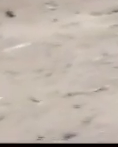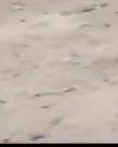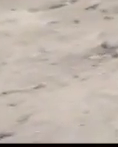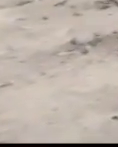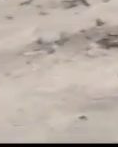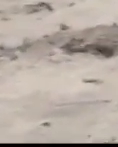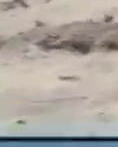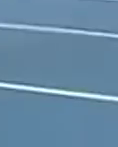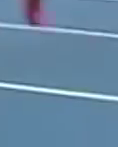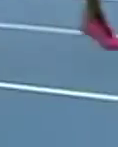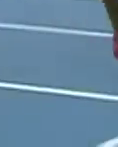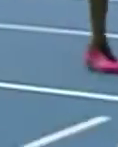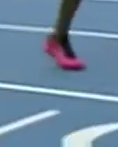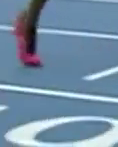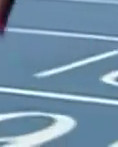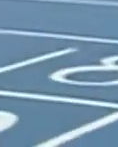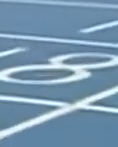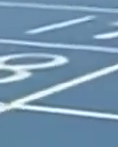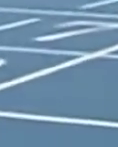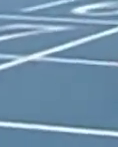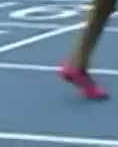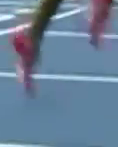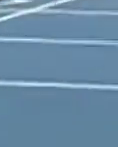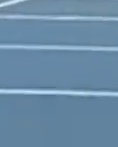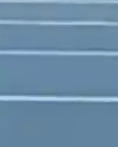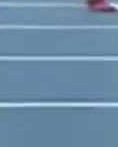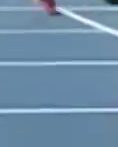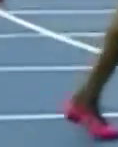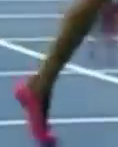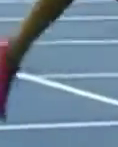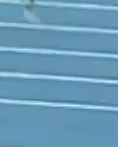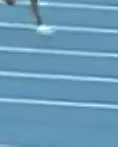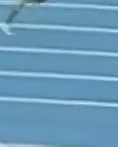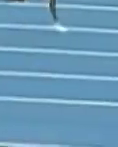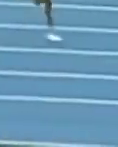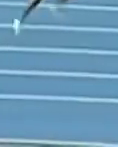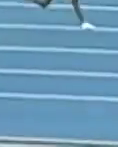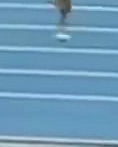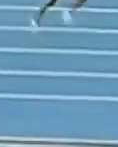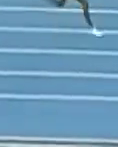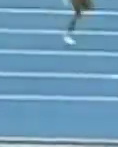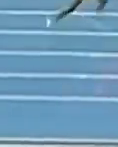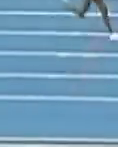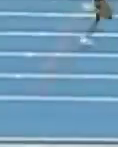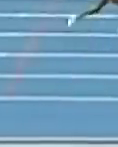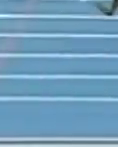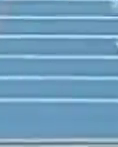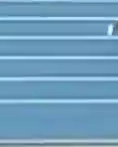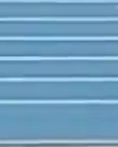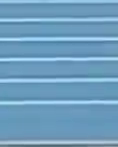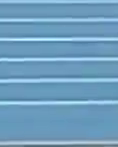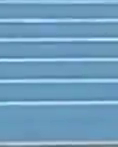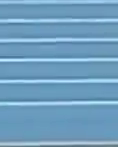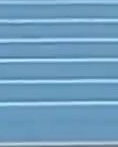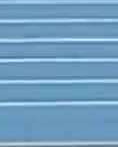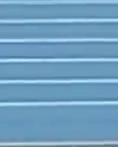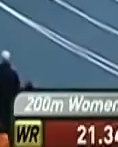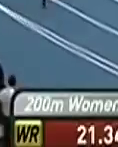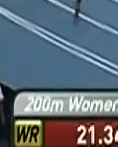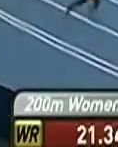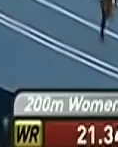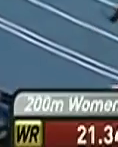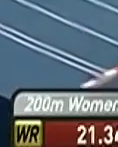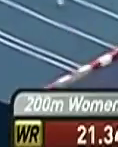long. And Super Shawnee, our top sprinter, makes it to the 200-meter world final. The National